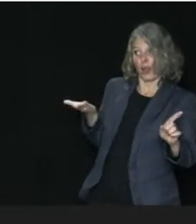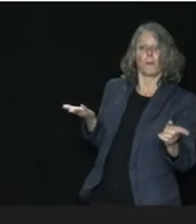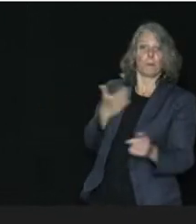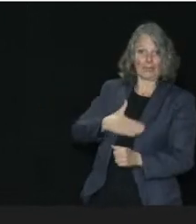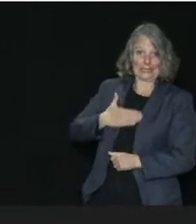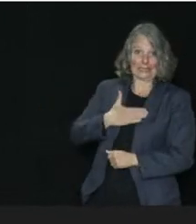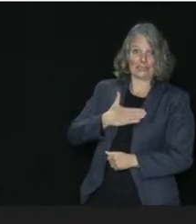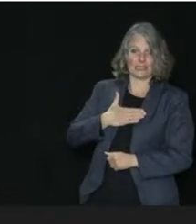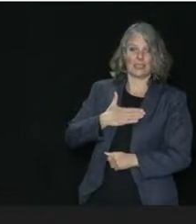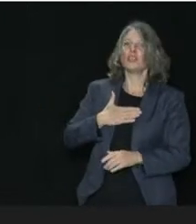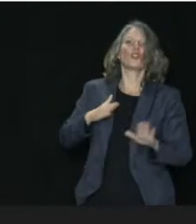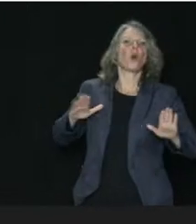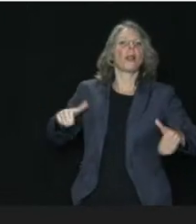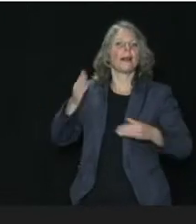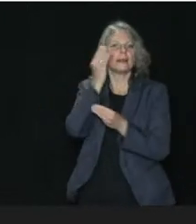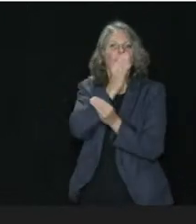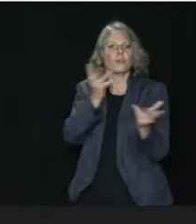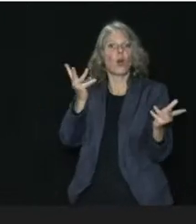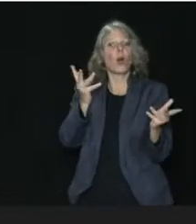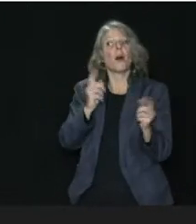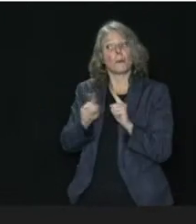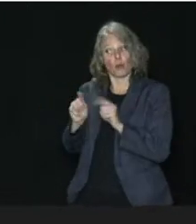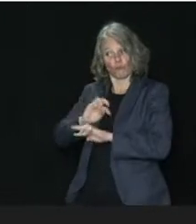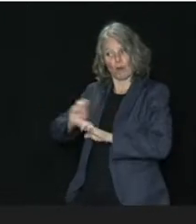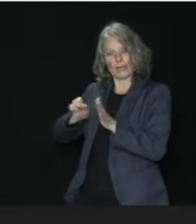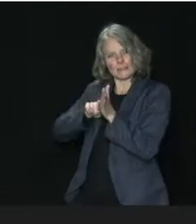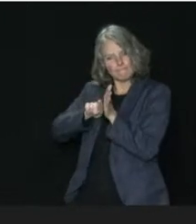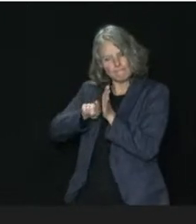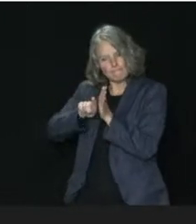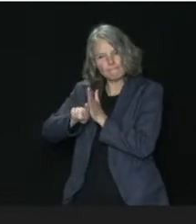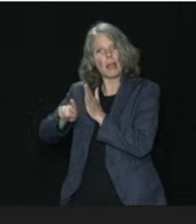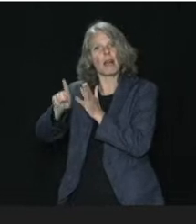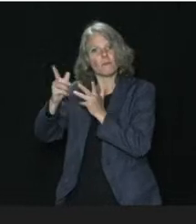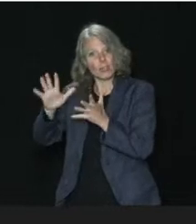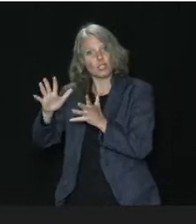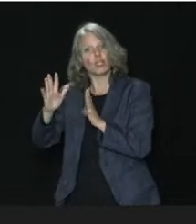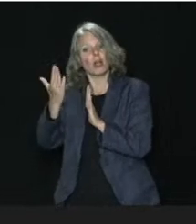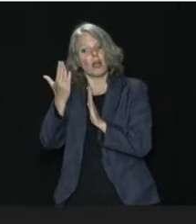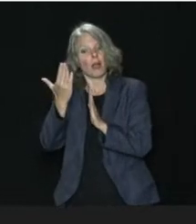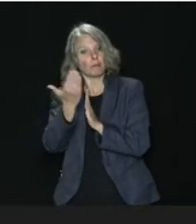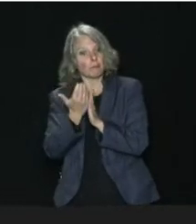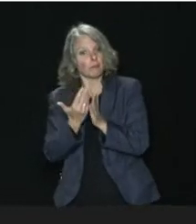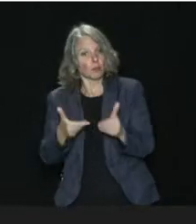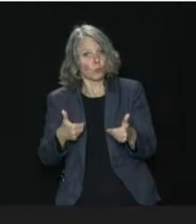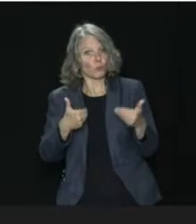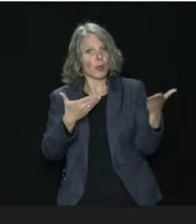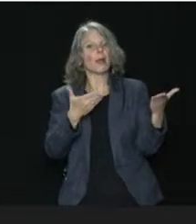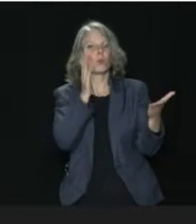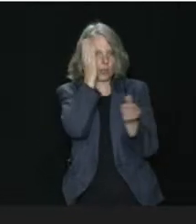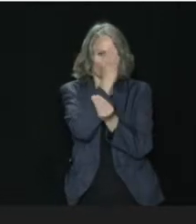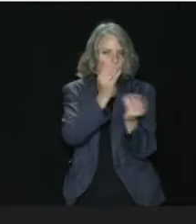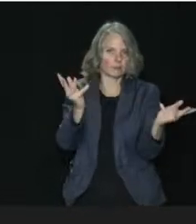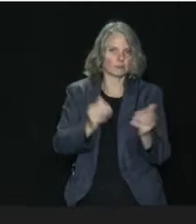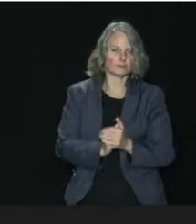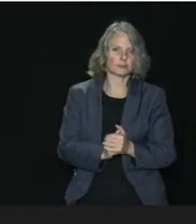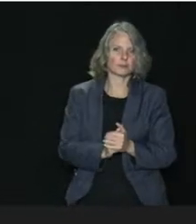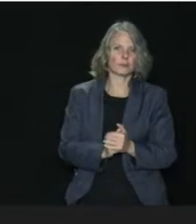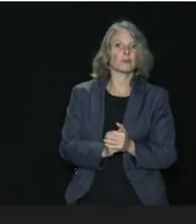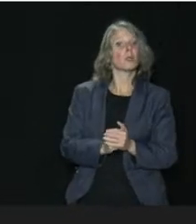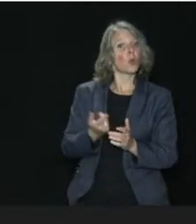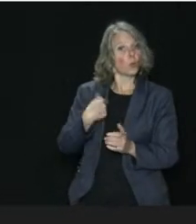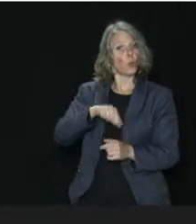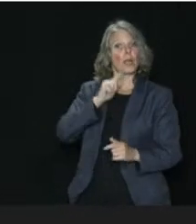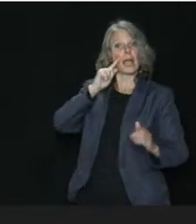space. The best evidence will be taken into account as available. And that, you know, we may expect that